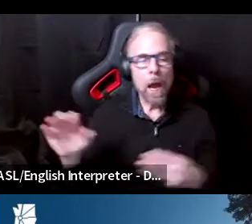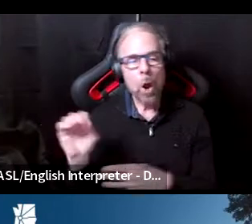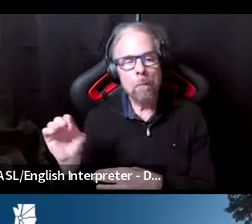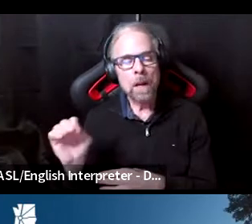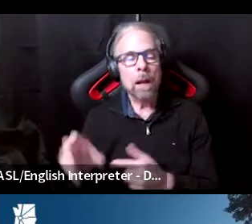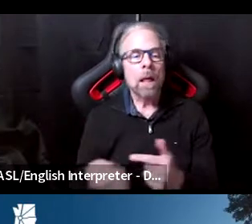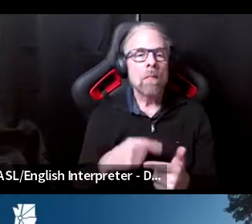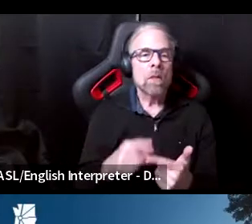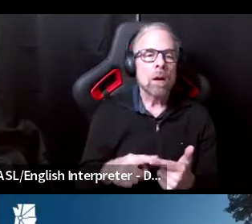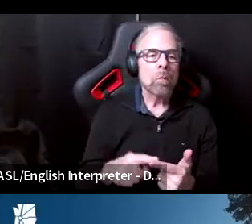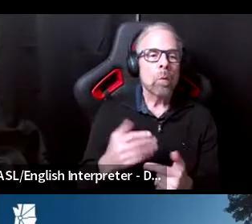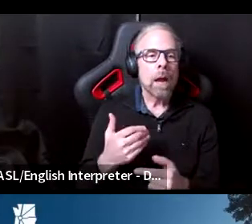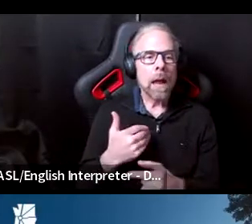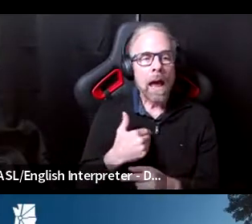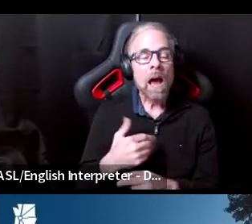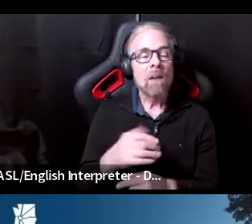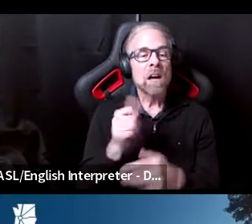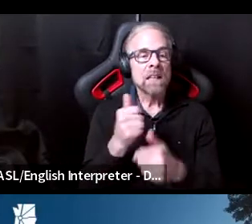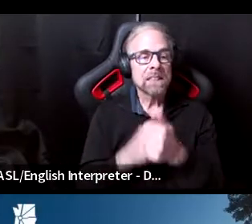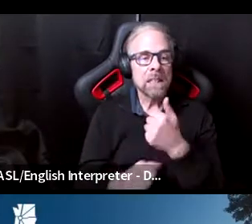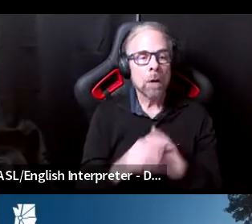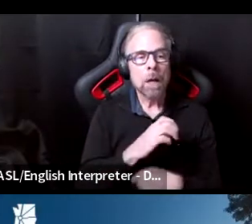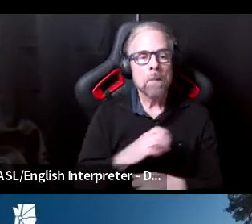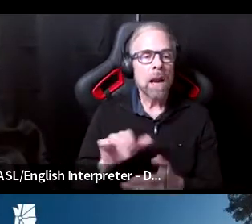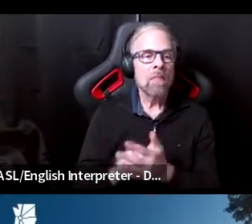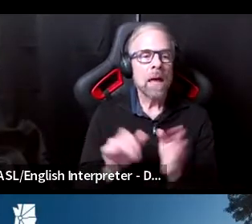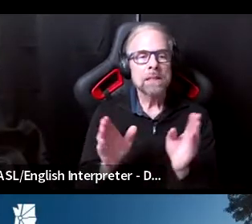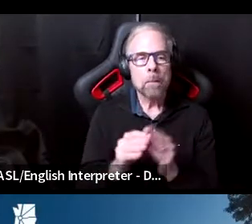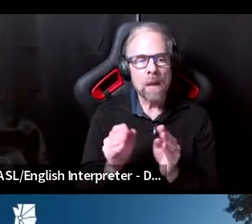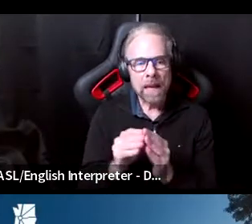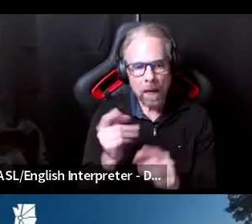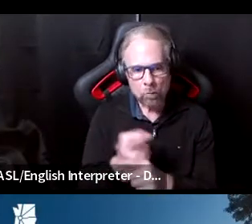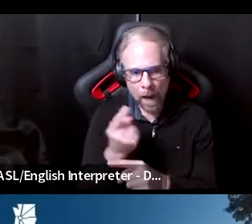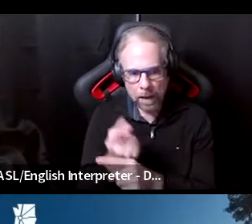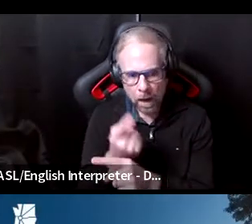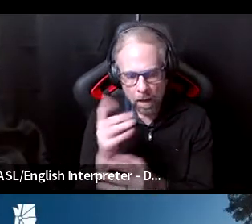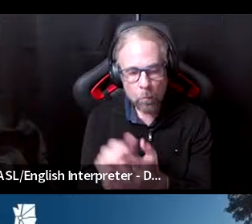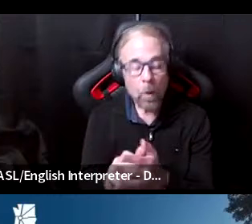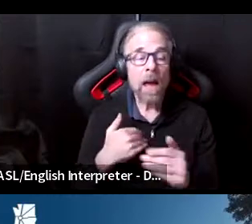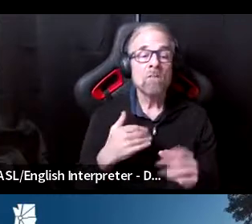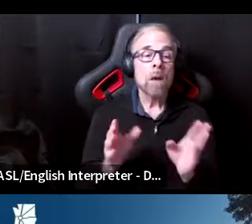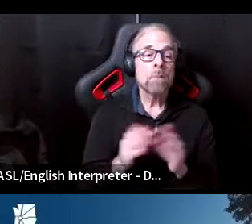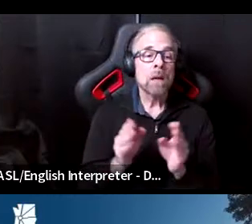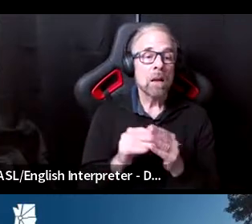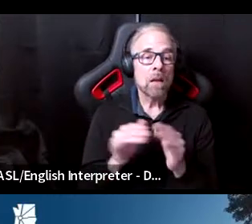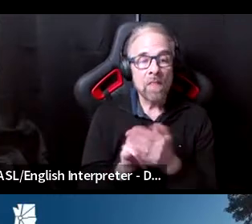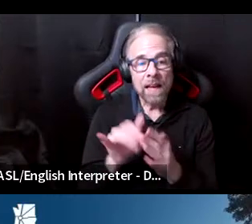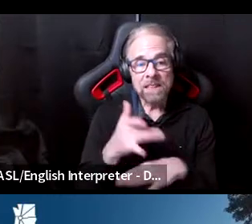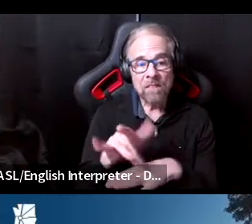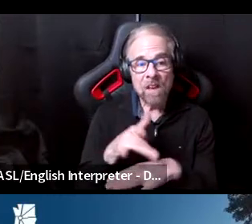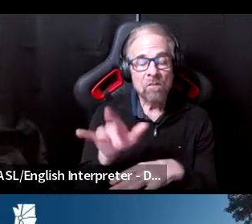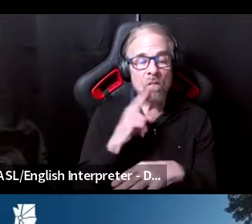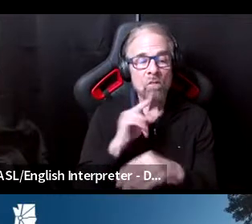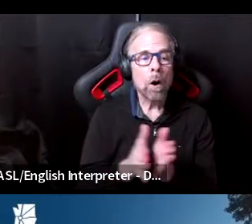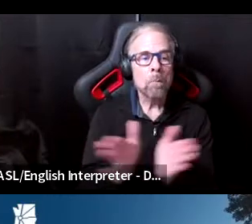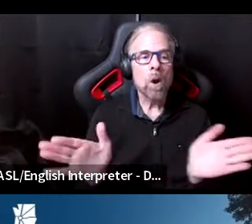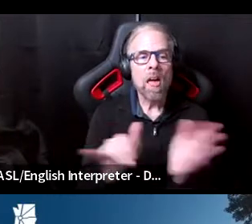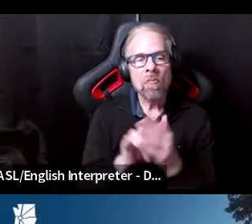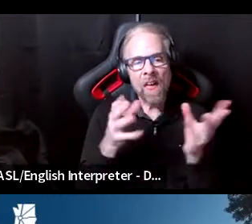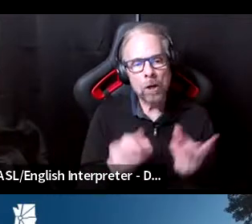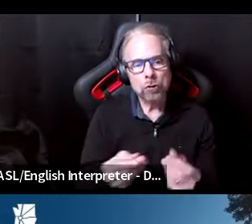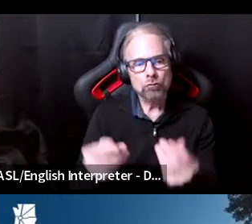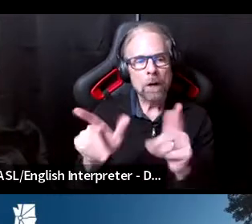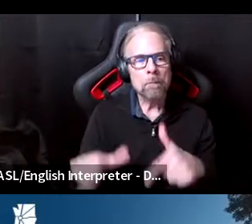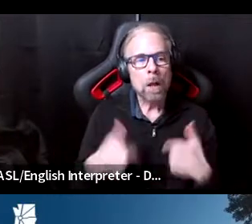that is meeting regularly, and they have meetings that are available to the public. They're streamed live, and they're also taking